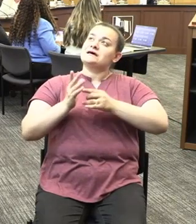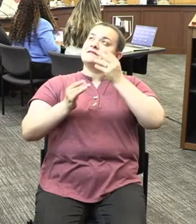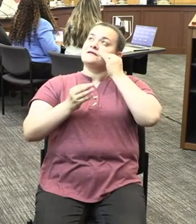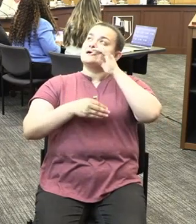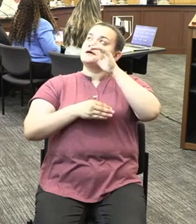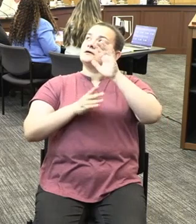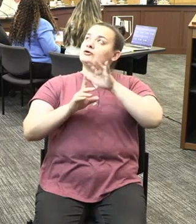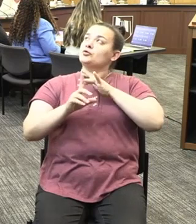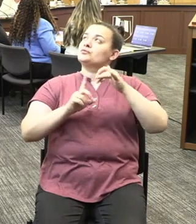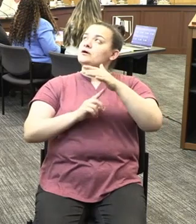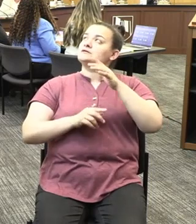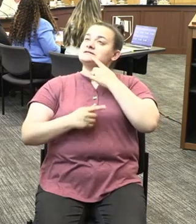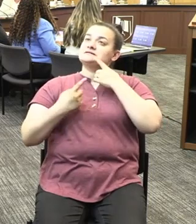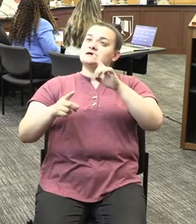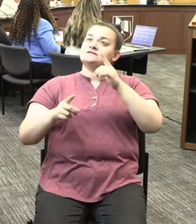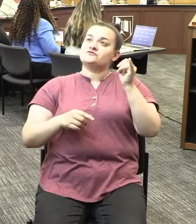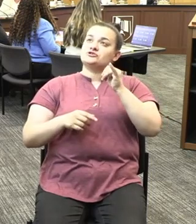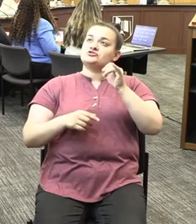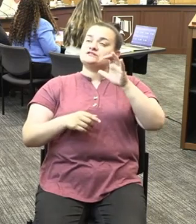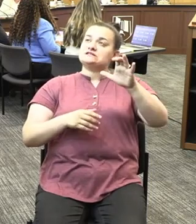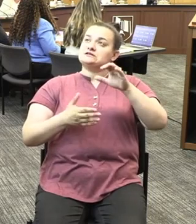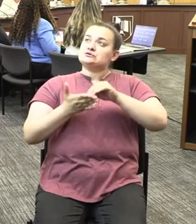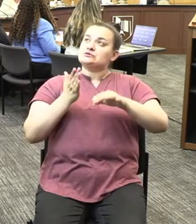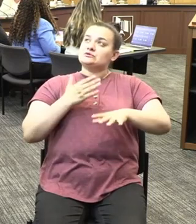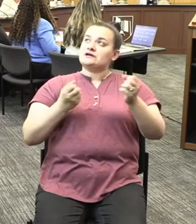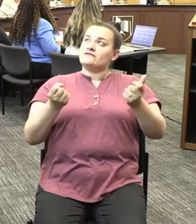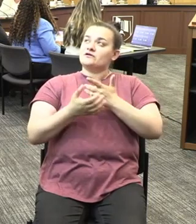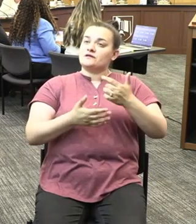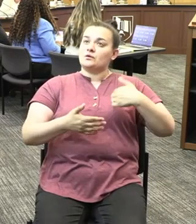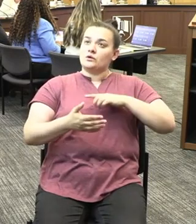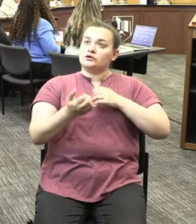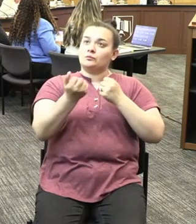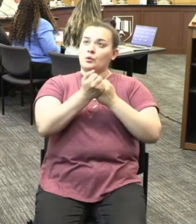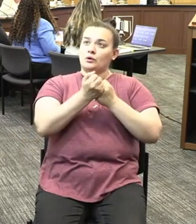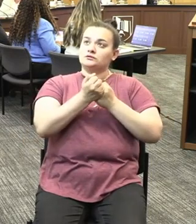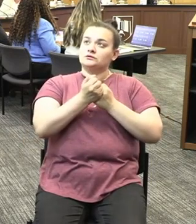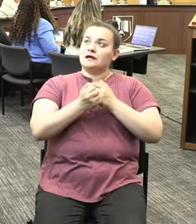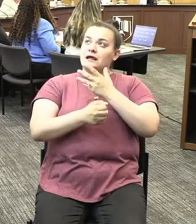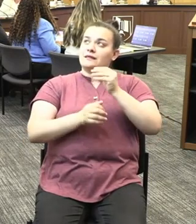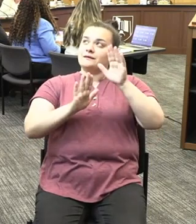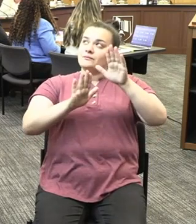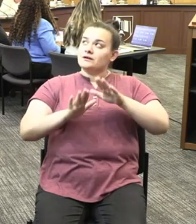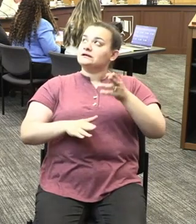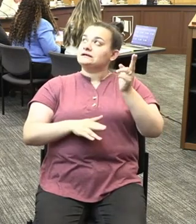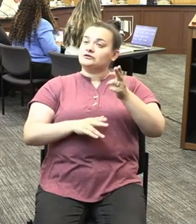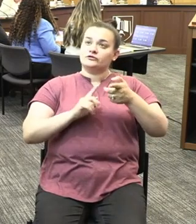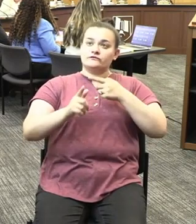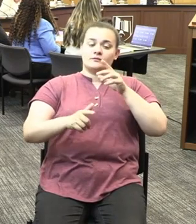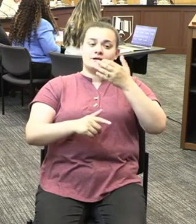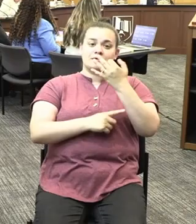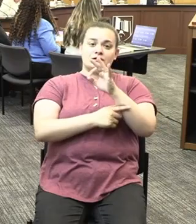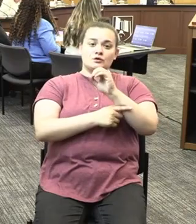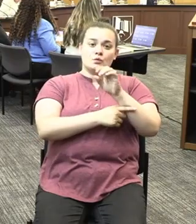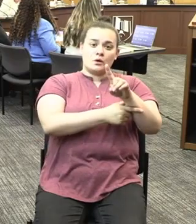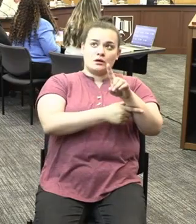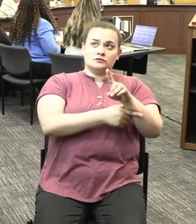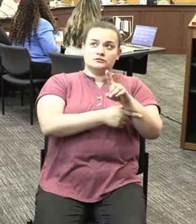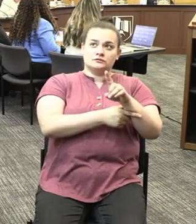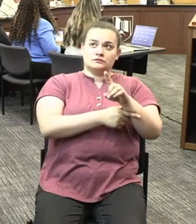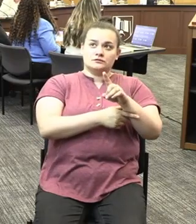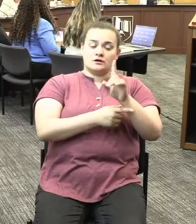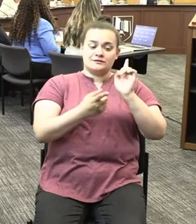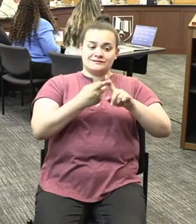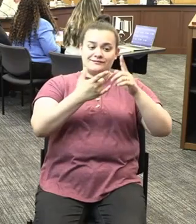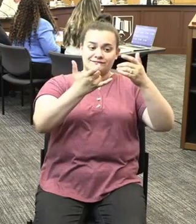of JJC students and everything JJC has always stood for, and the amazing history from 1901 that